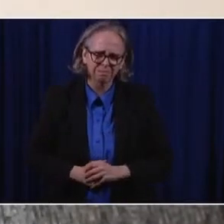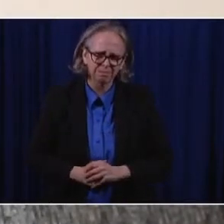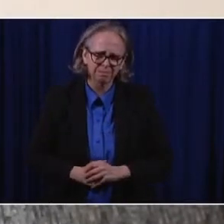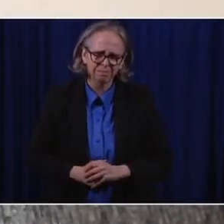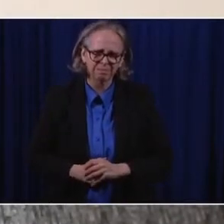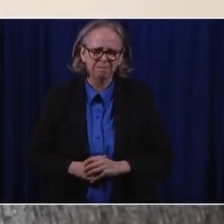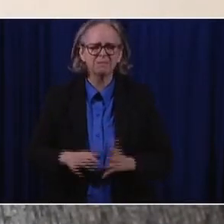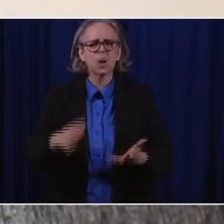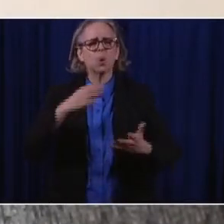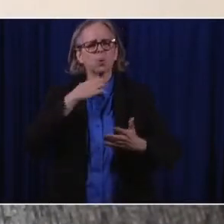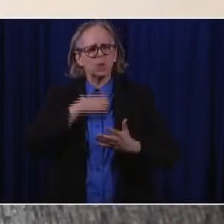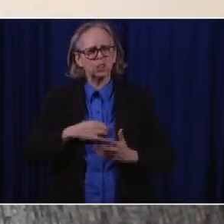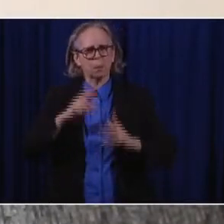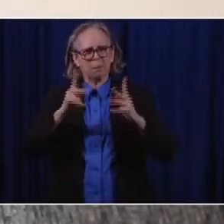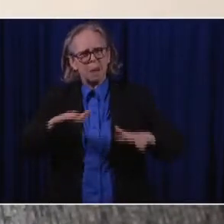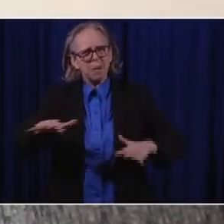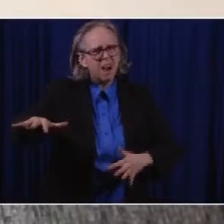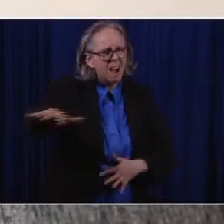matter,